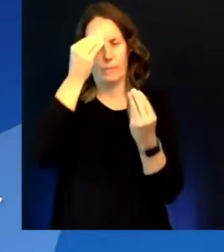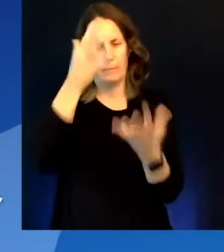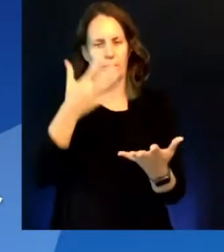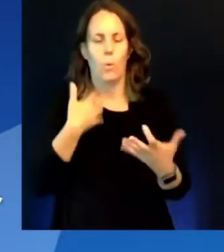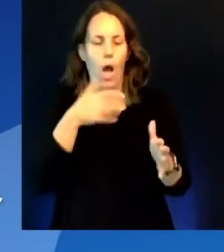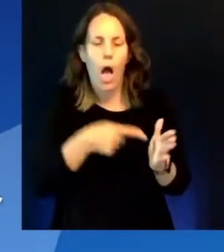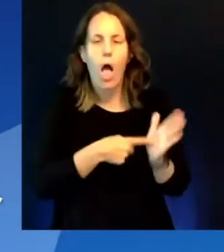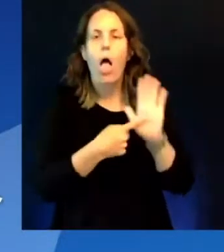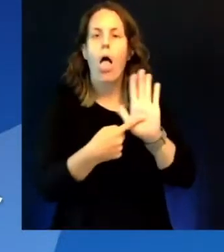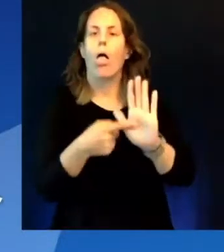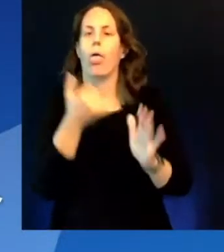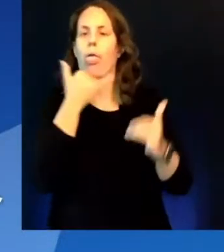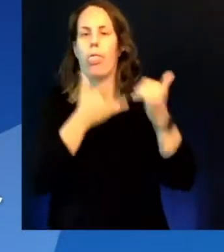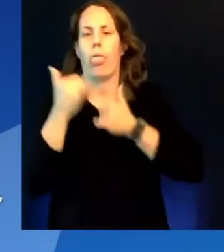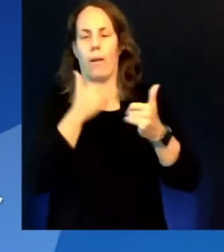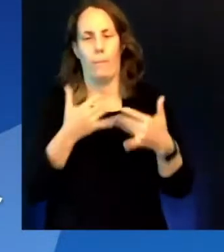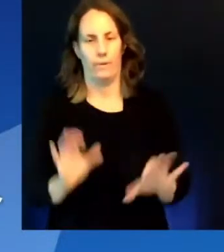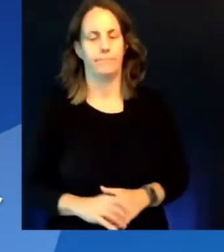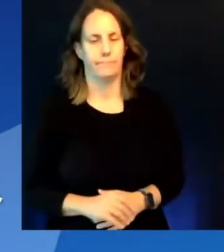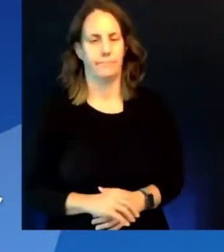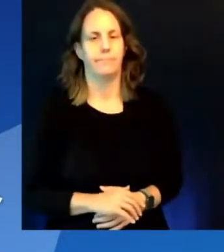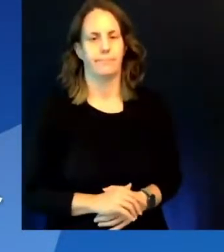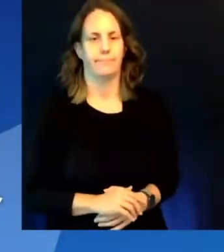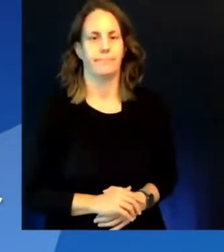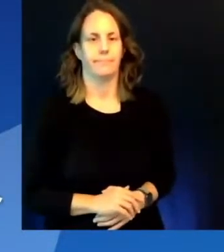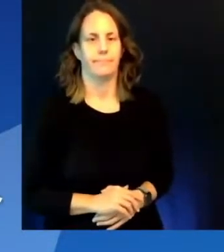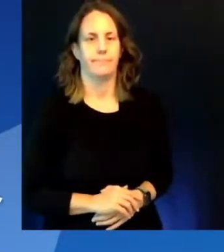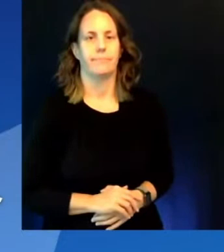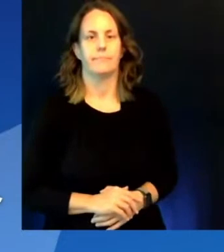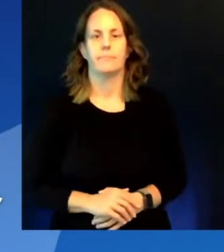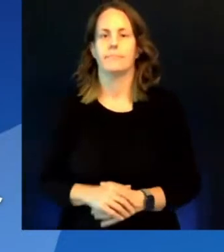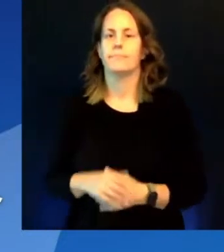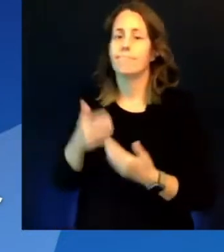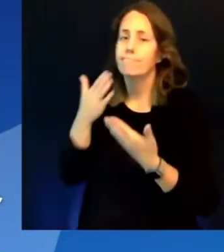Danielle Kading from Wisconsin Public Radio. Danielle?